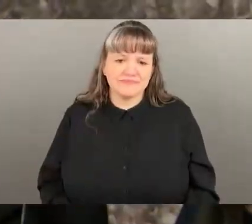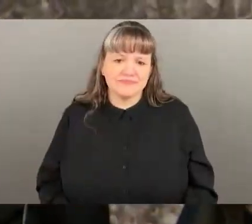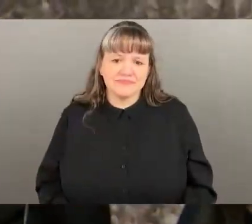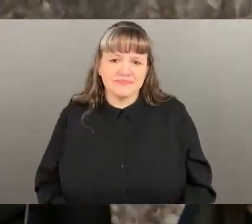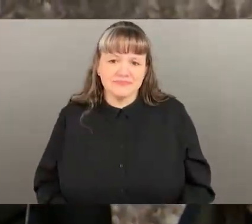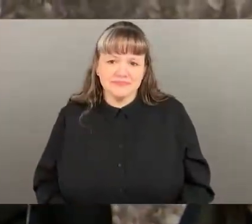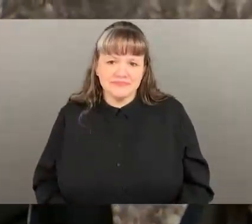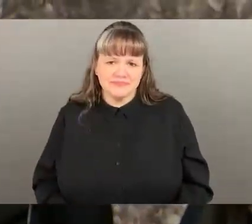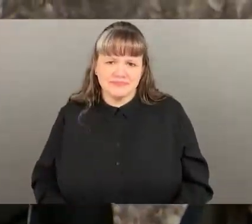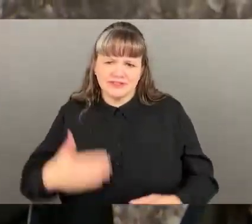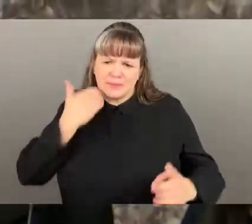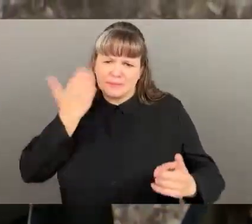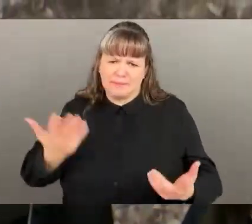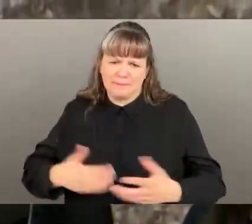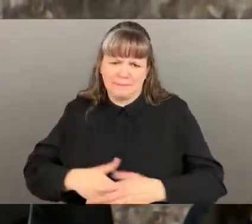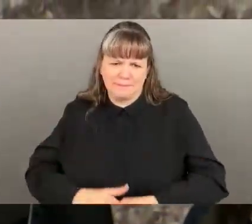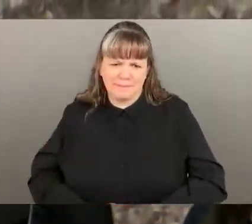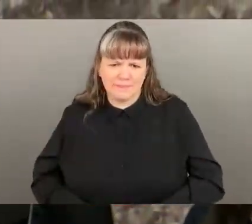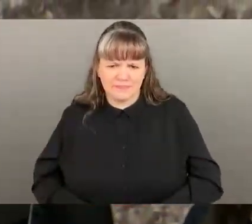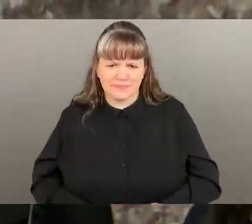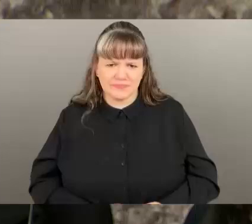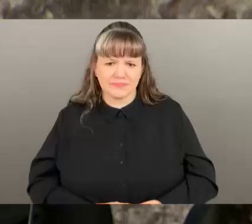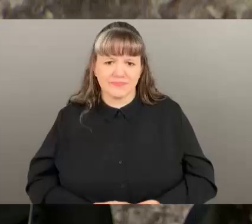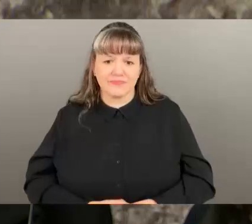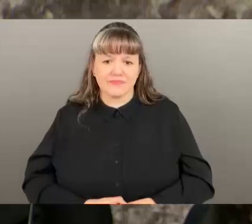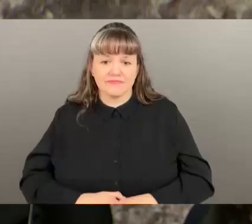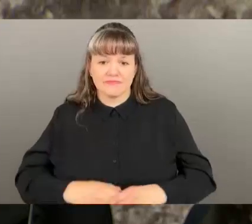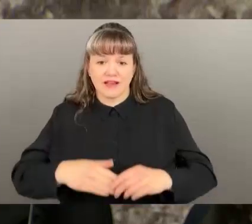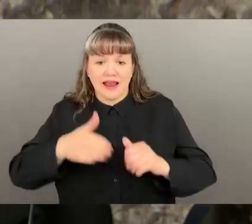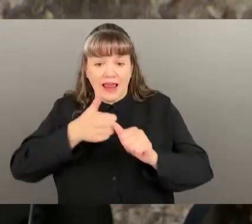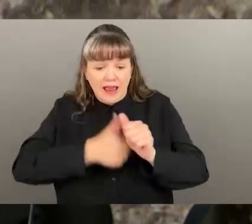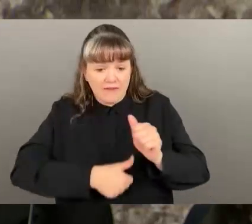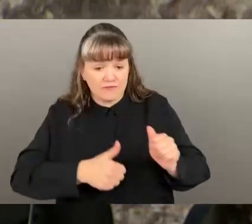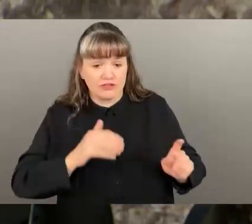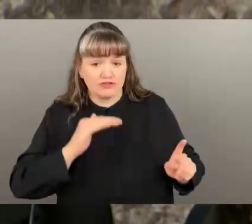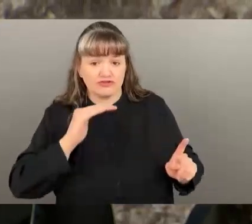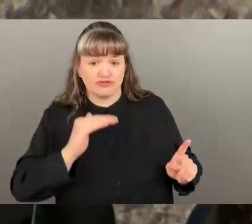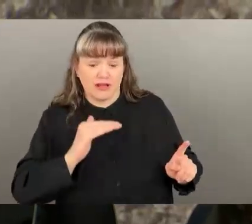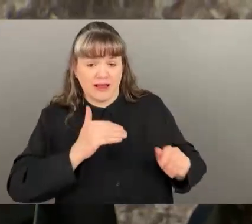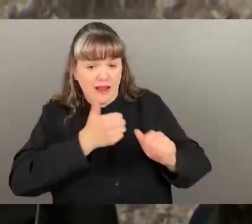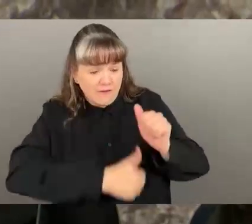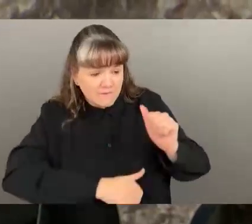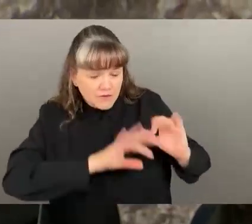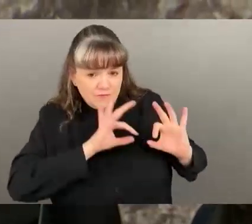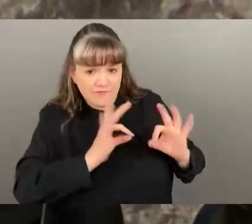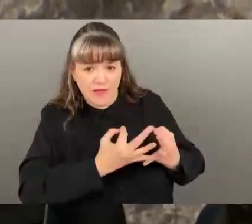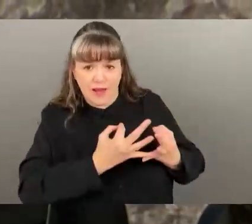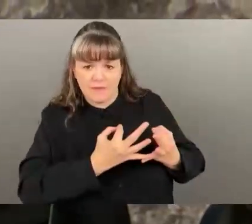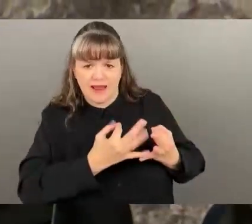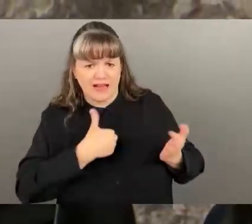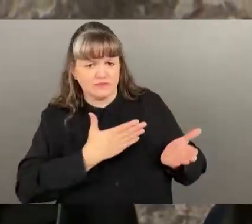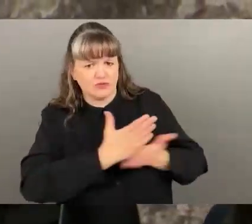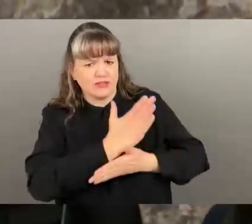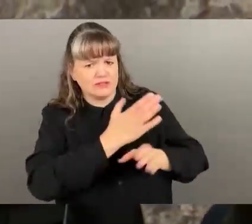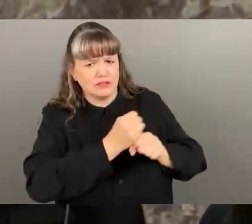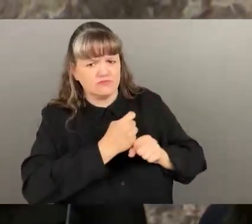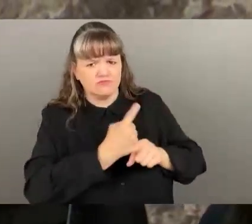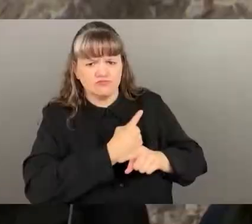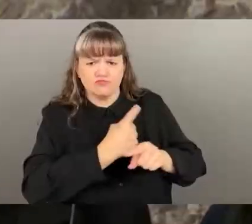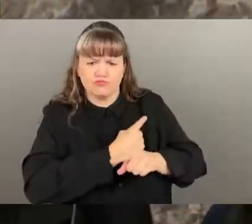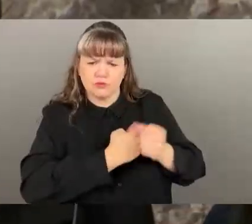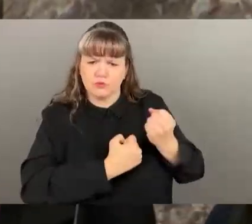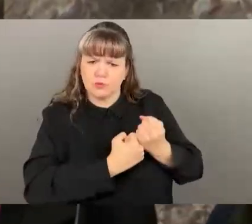to the support and help that they need when they need it. More